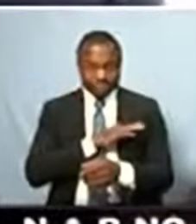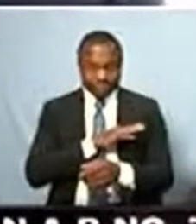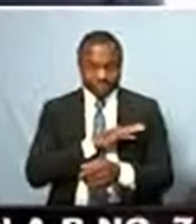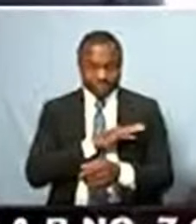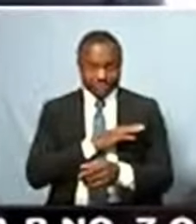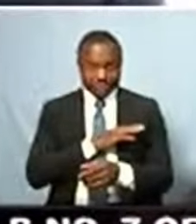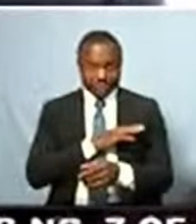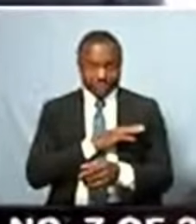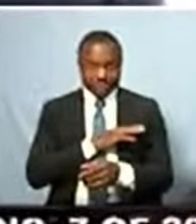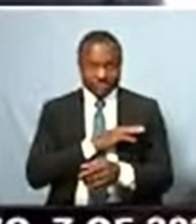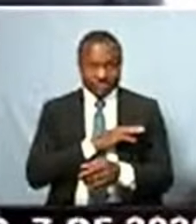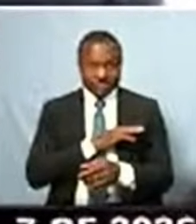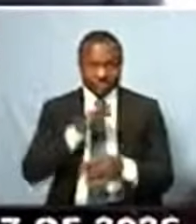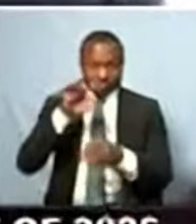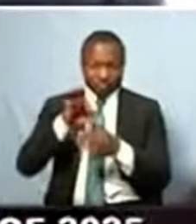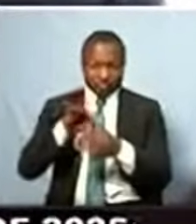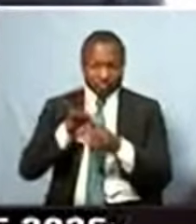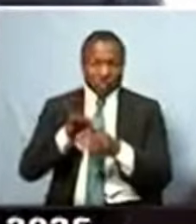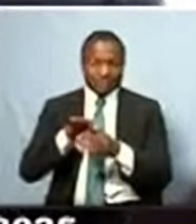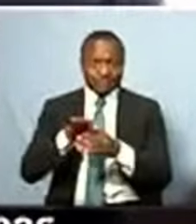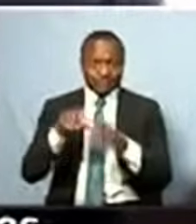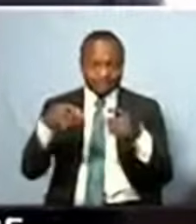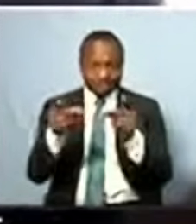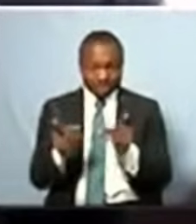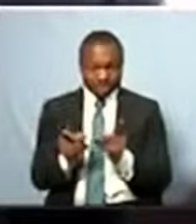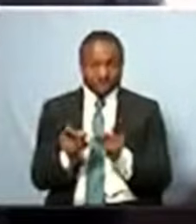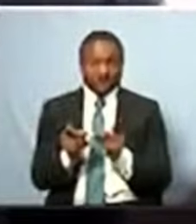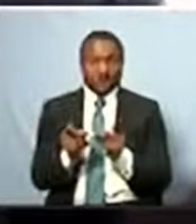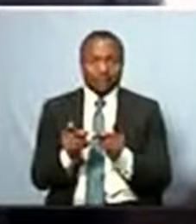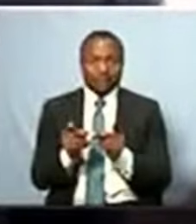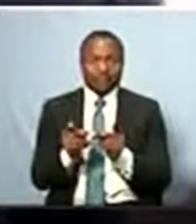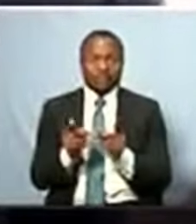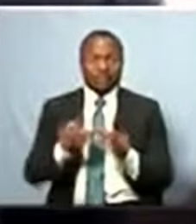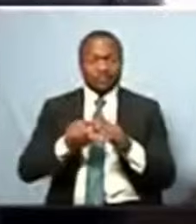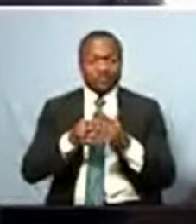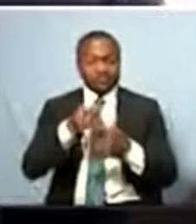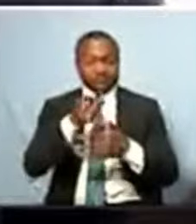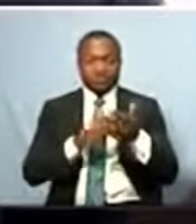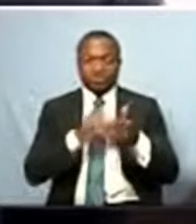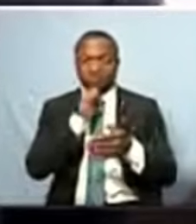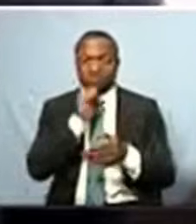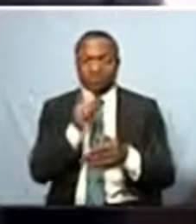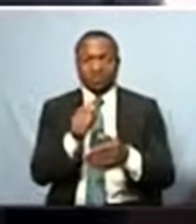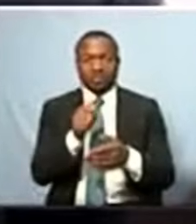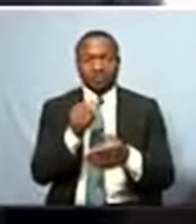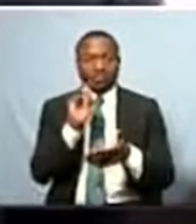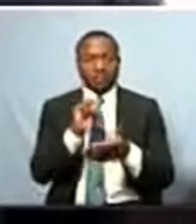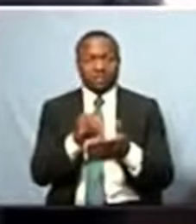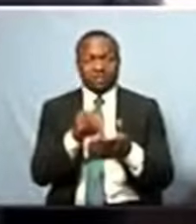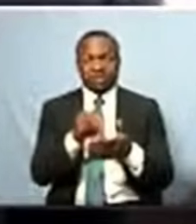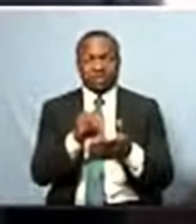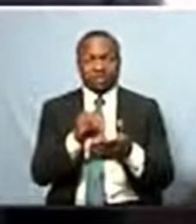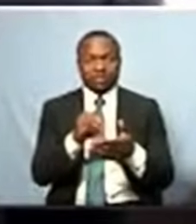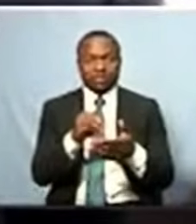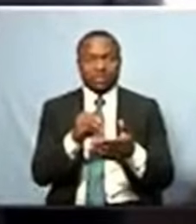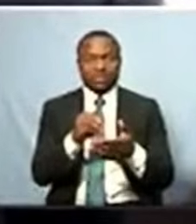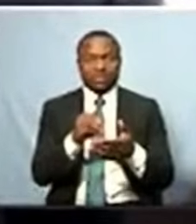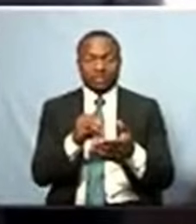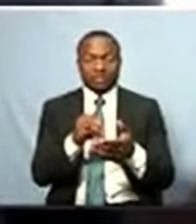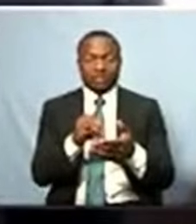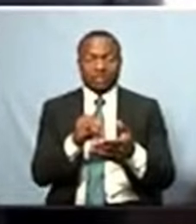polling stations and pollings were effected. What was not effected was constituencies.